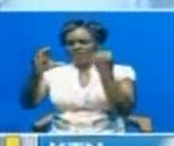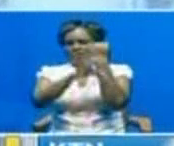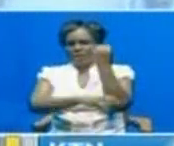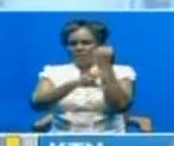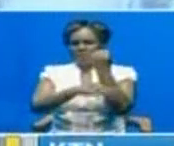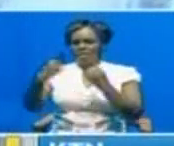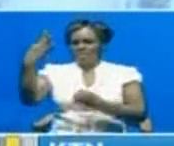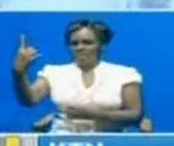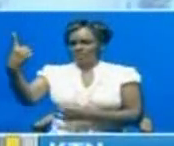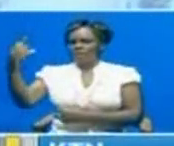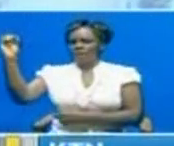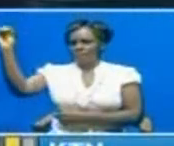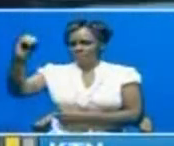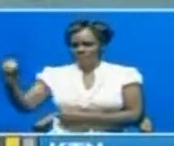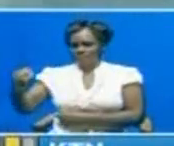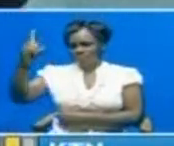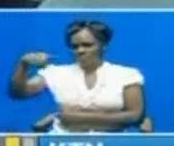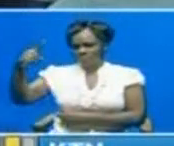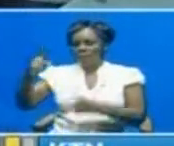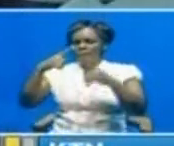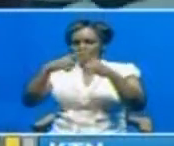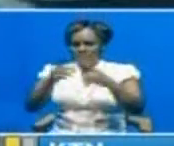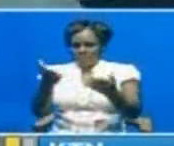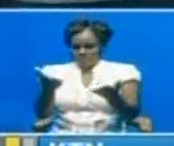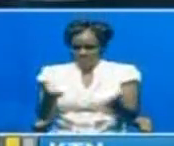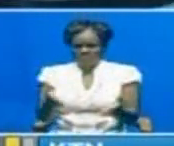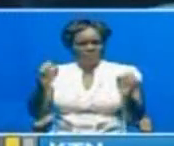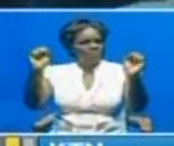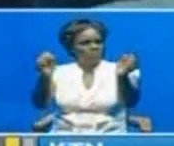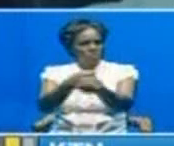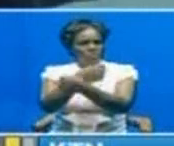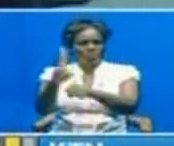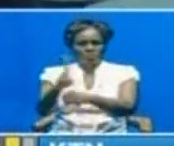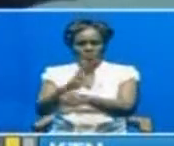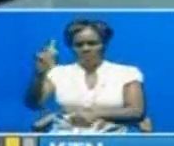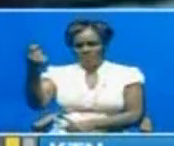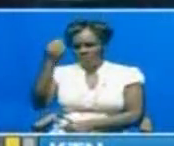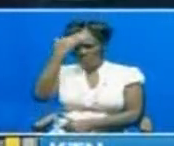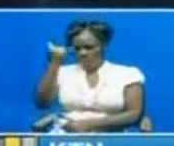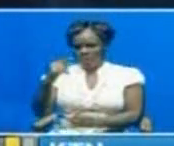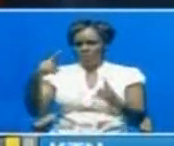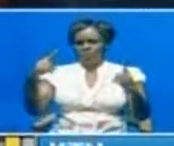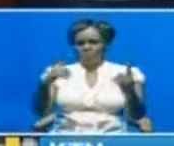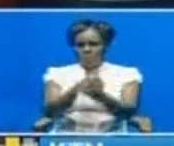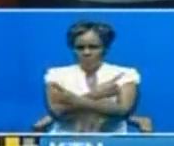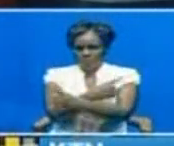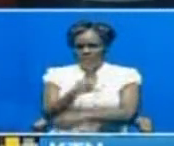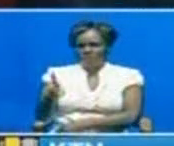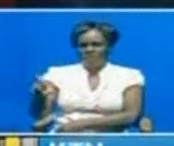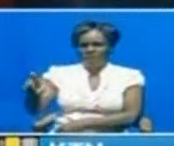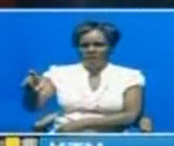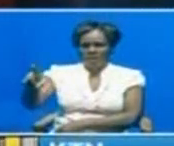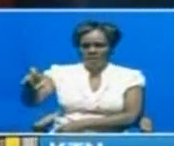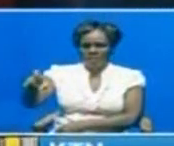a 31% success rate. However, this product could not be used in Kenya due to differences in the type of virus found